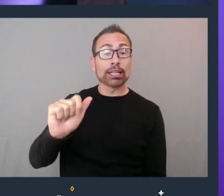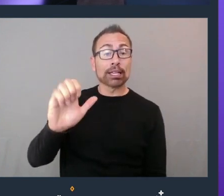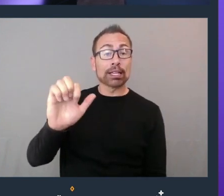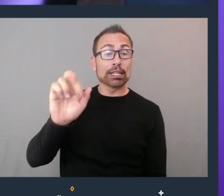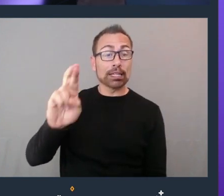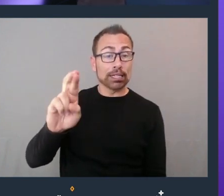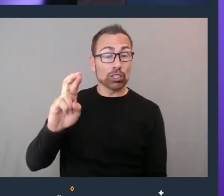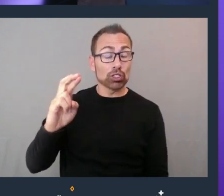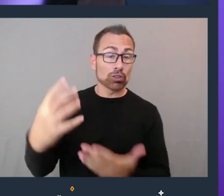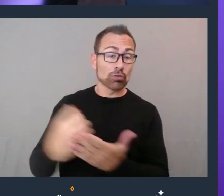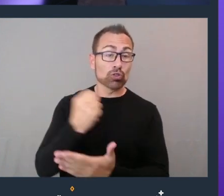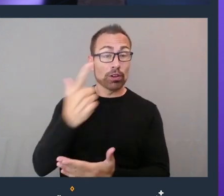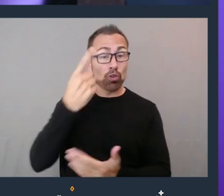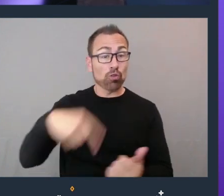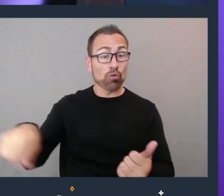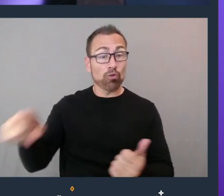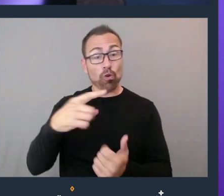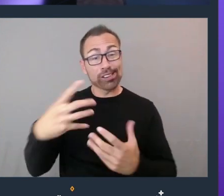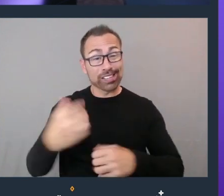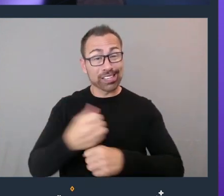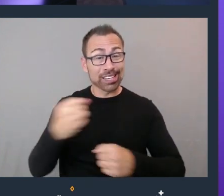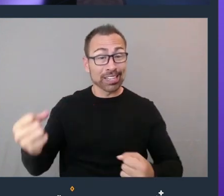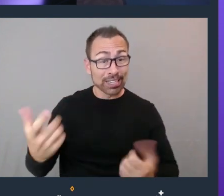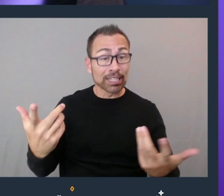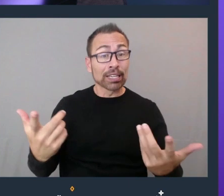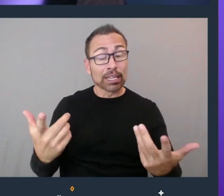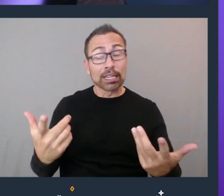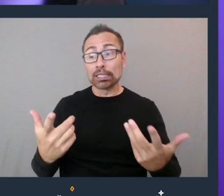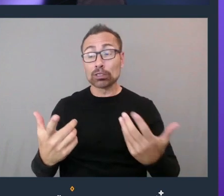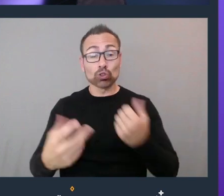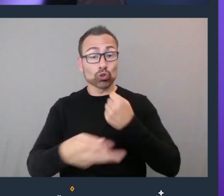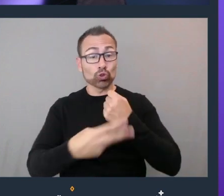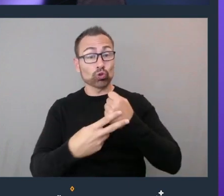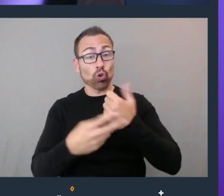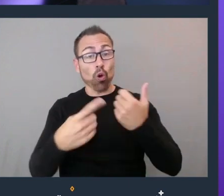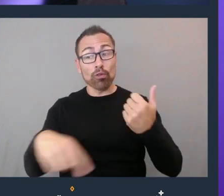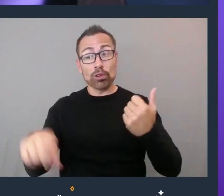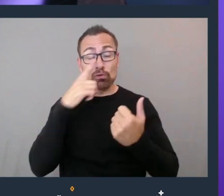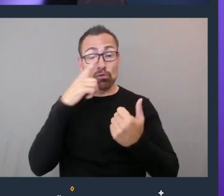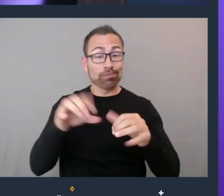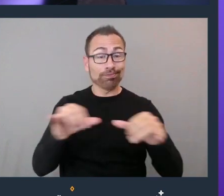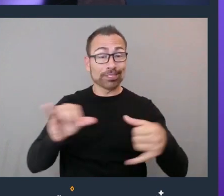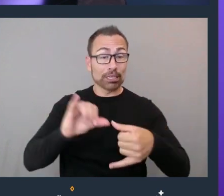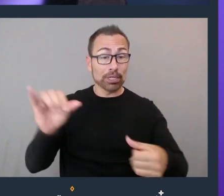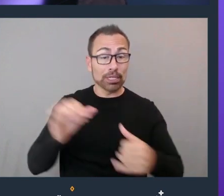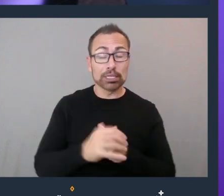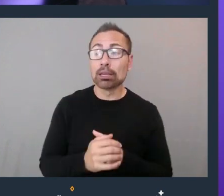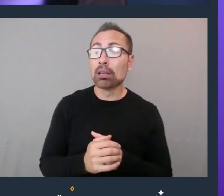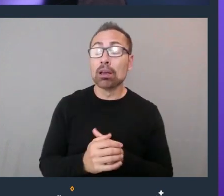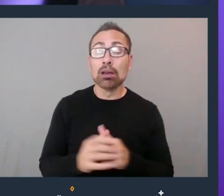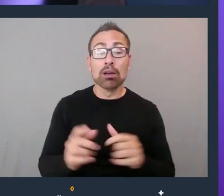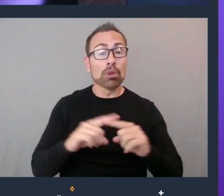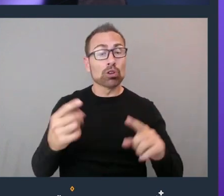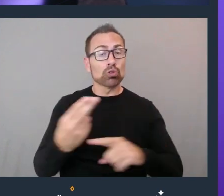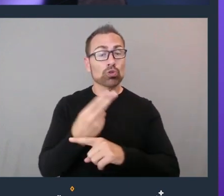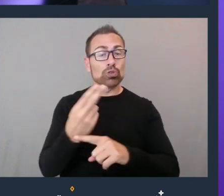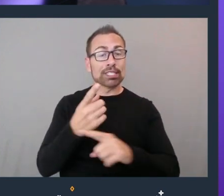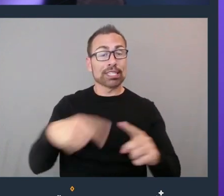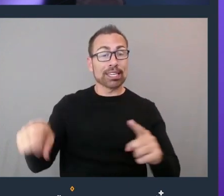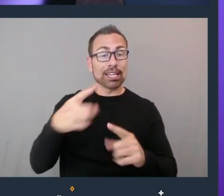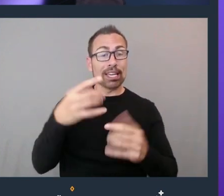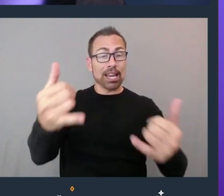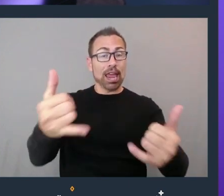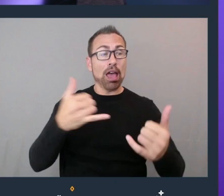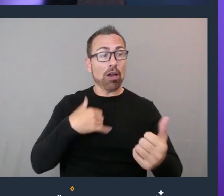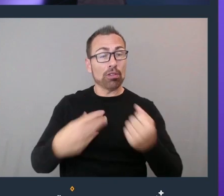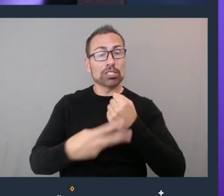for long-lived data that's rarely accessed. By using Glacier Instant Retrieval for that long-term media files, Snap is saving tens of millions of